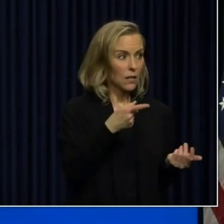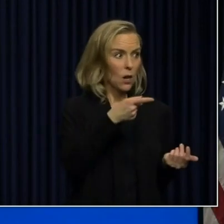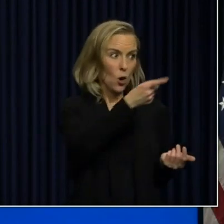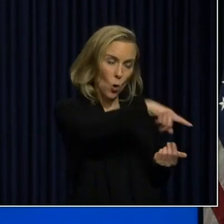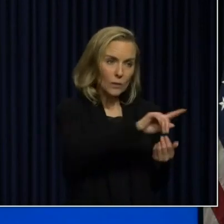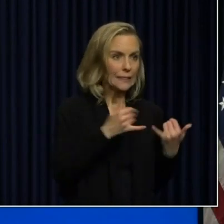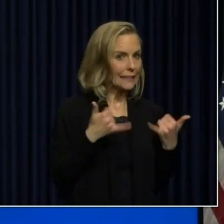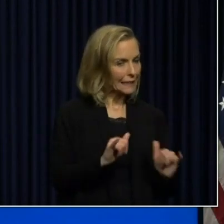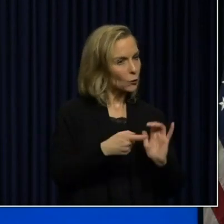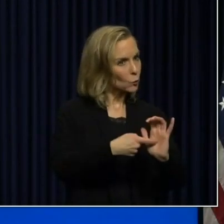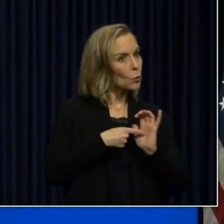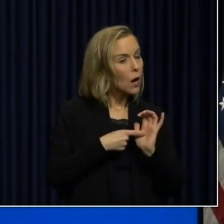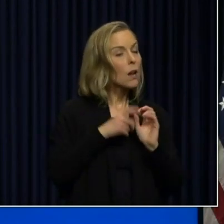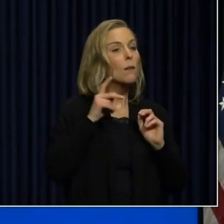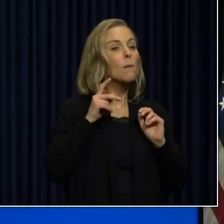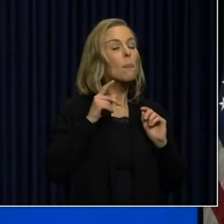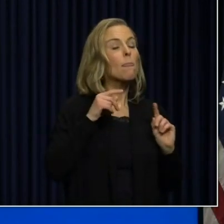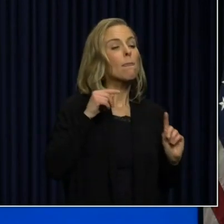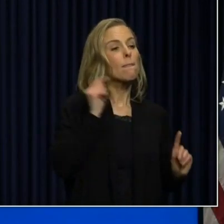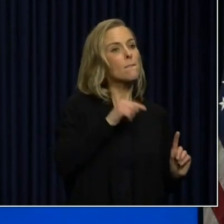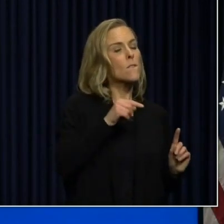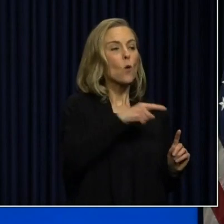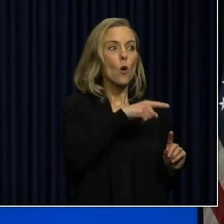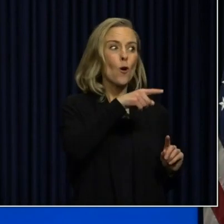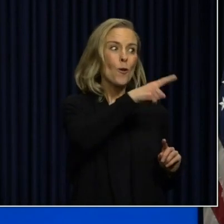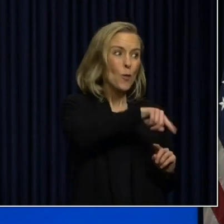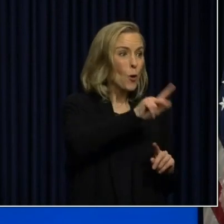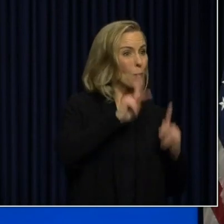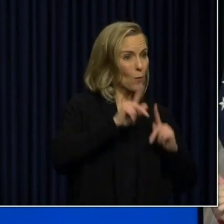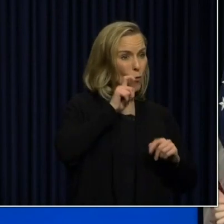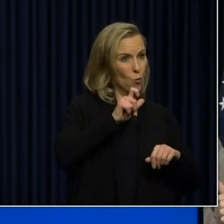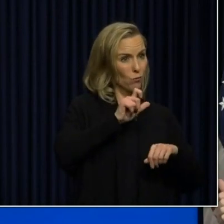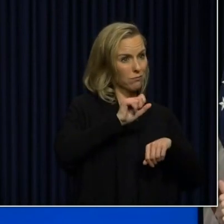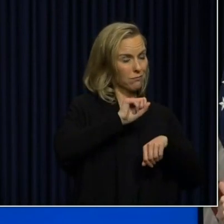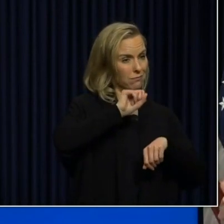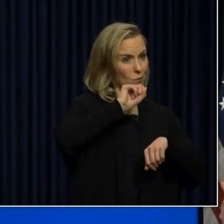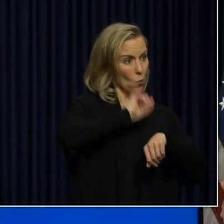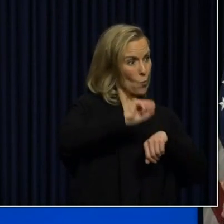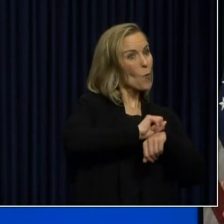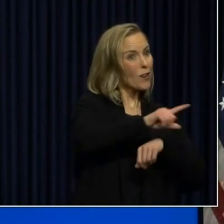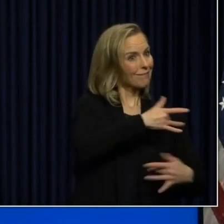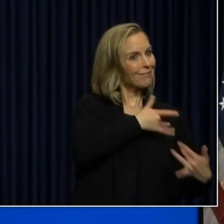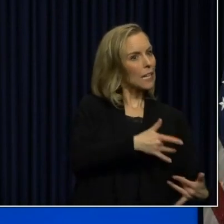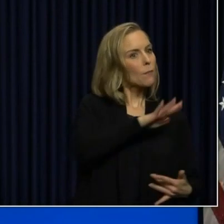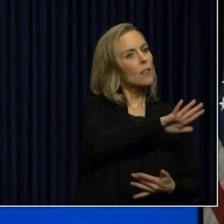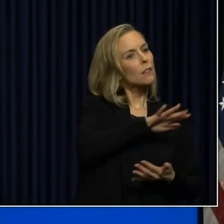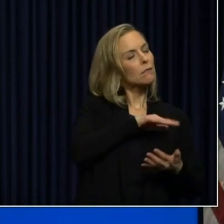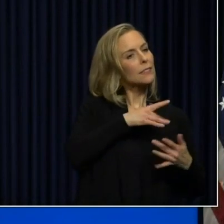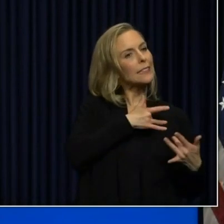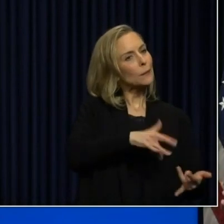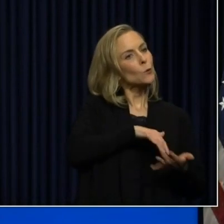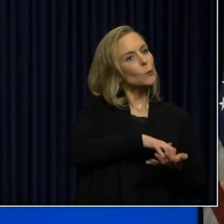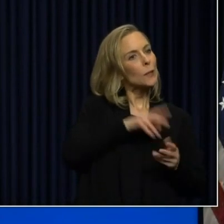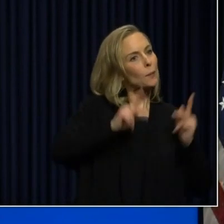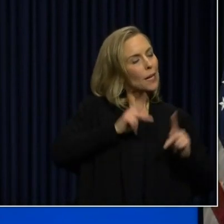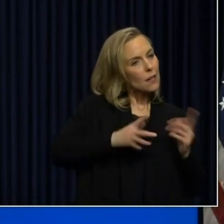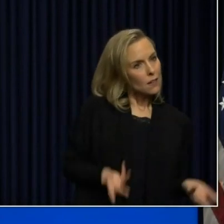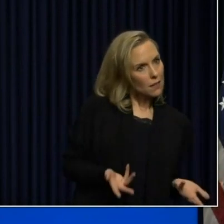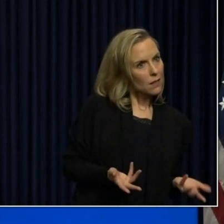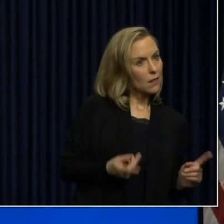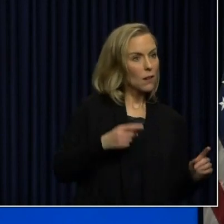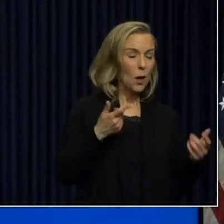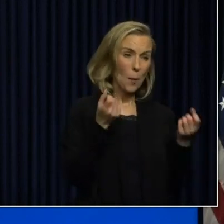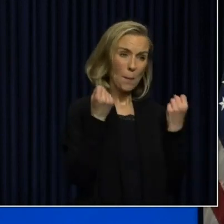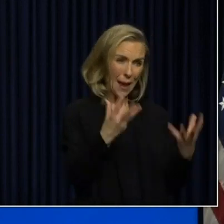require those that are in the most vulnerable population to shelter in place. Well, a large part of our poll